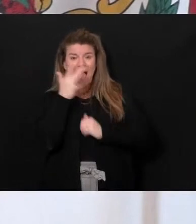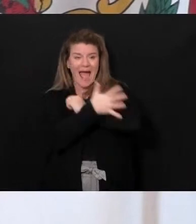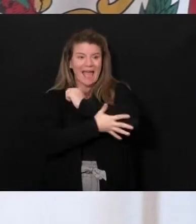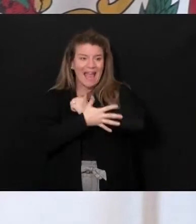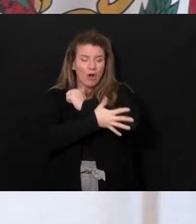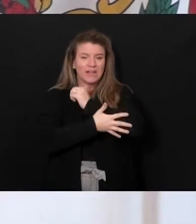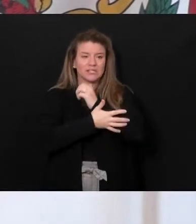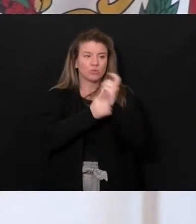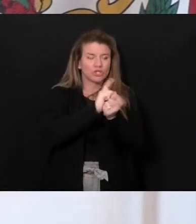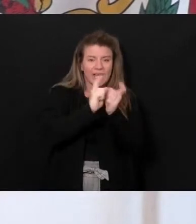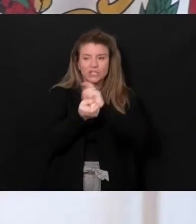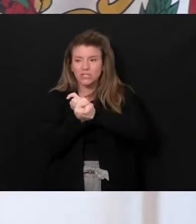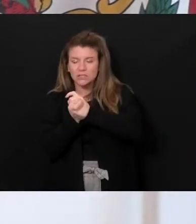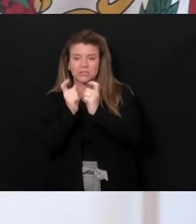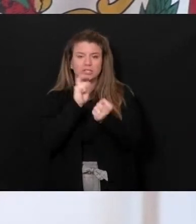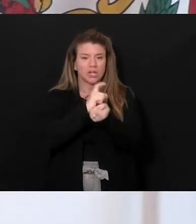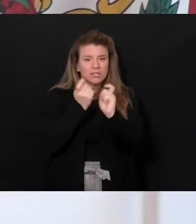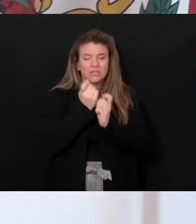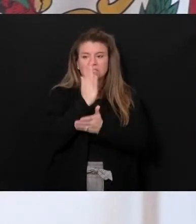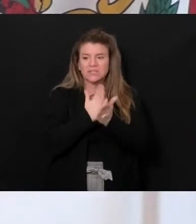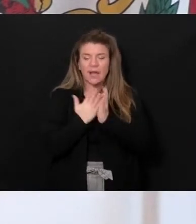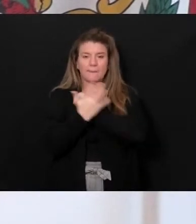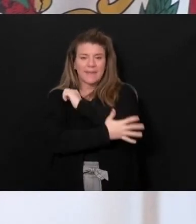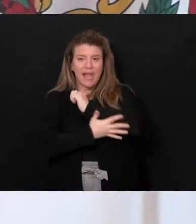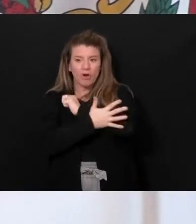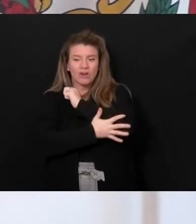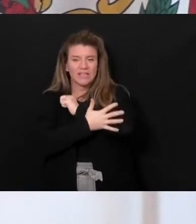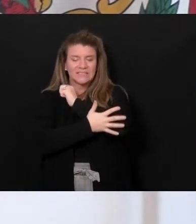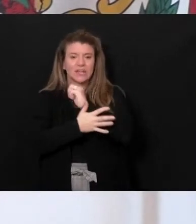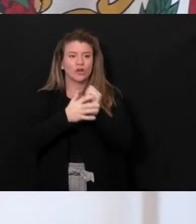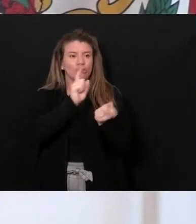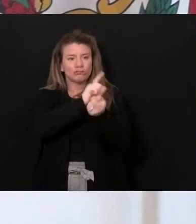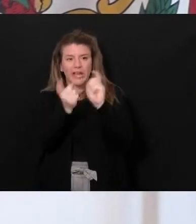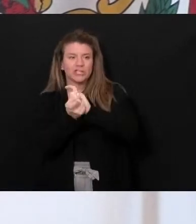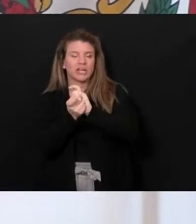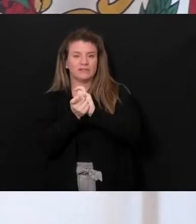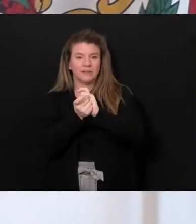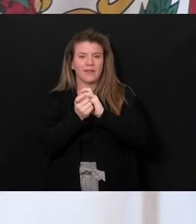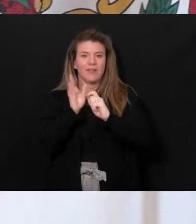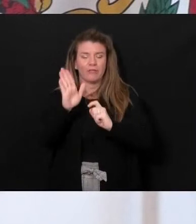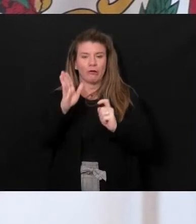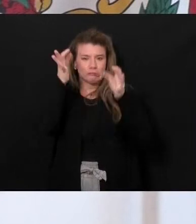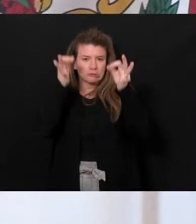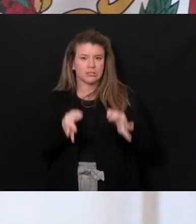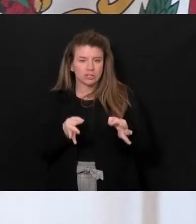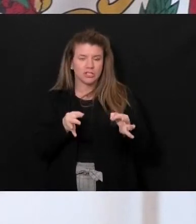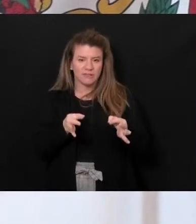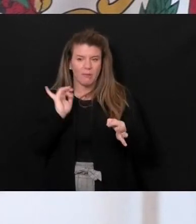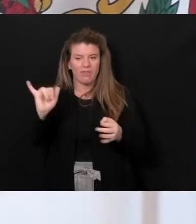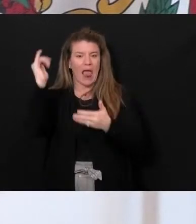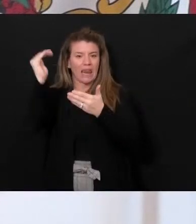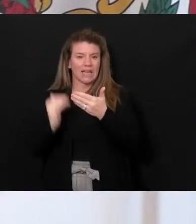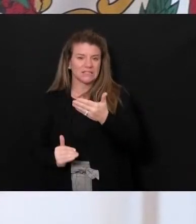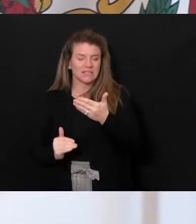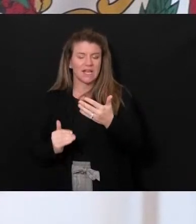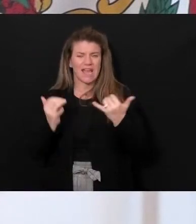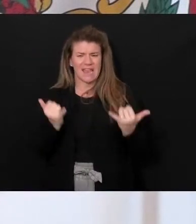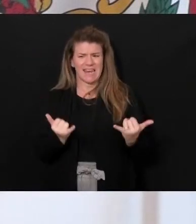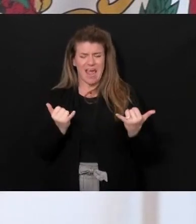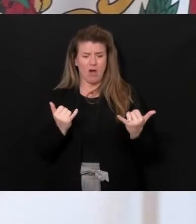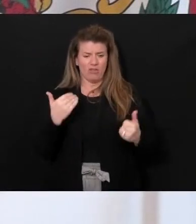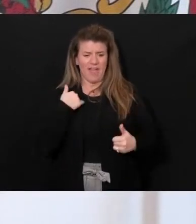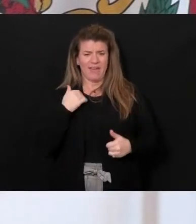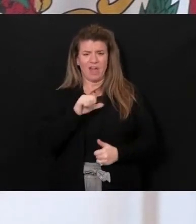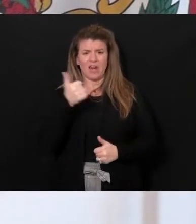were changing and there was some counties coming off that list and everything. And now, and I think that they have another meeting